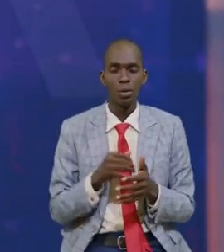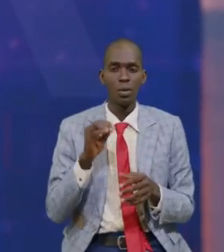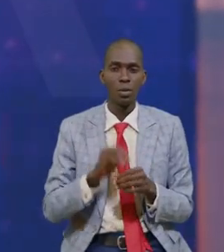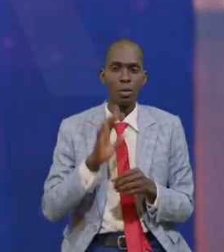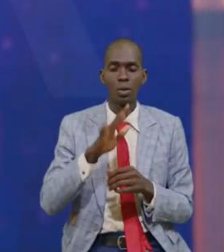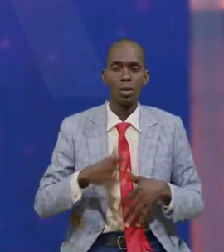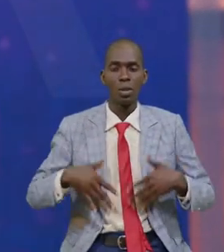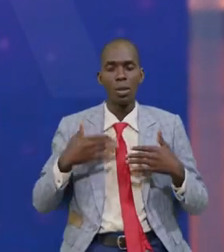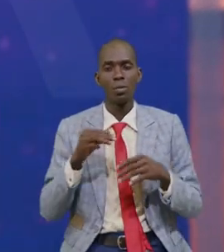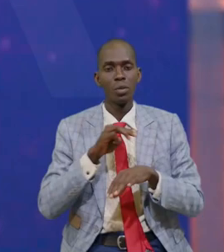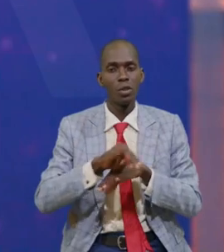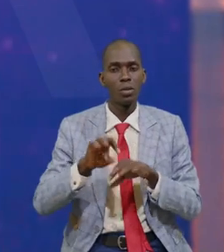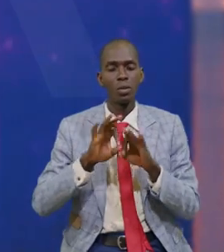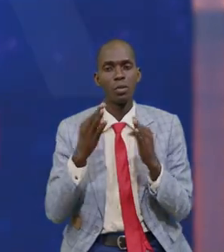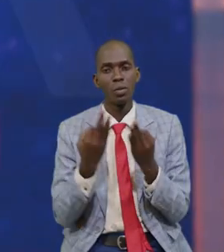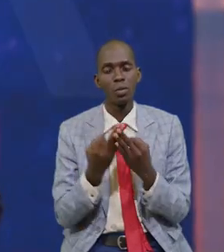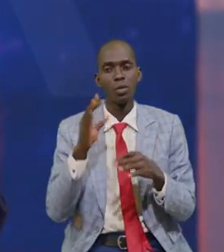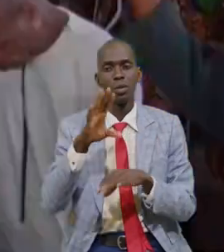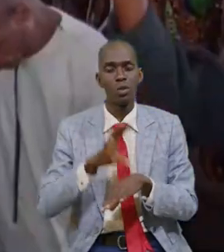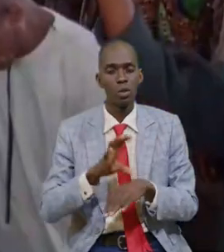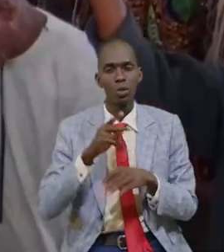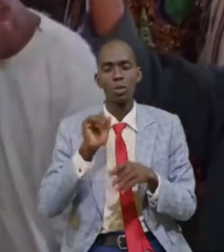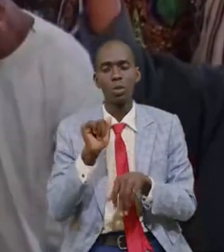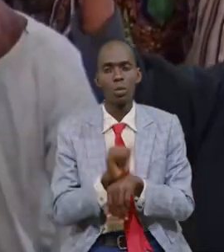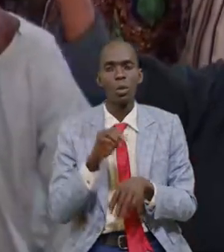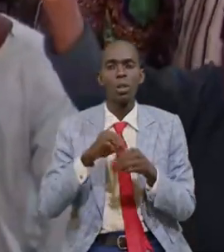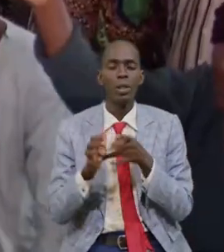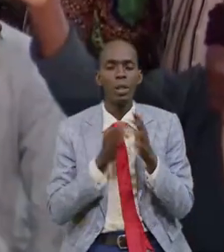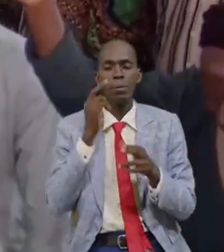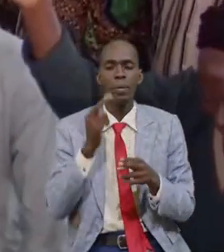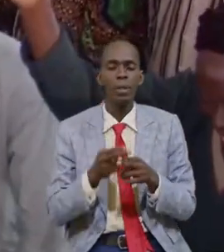your family, in your church, in your profession, in Jesus' name.